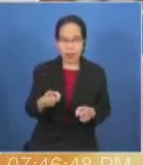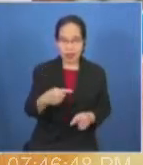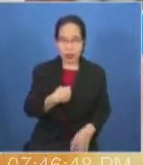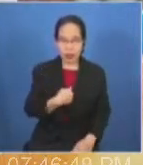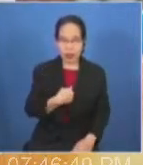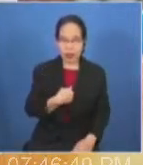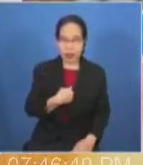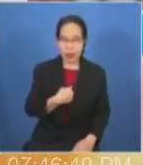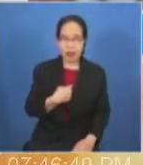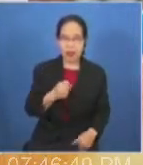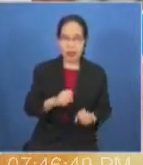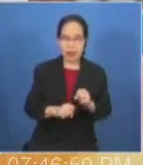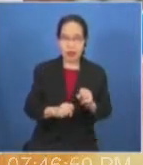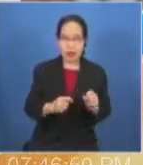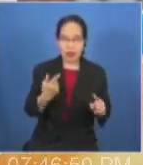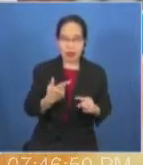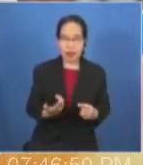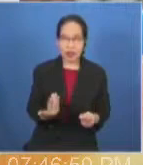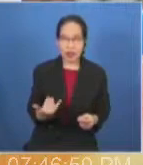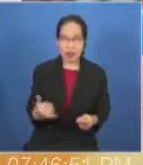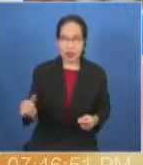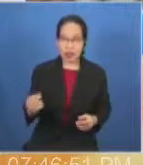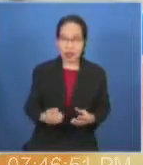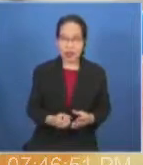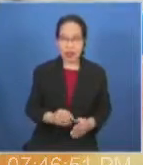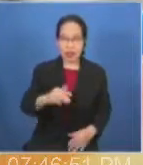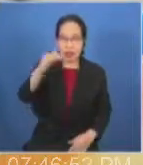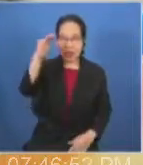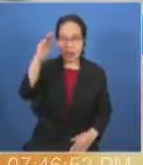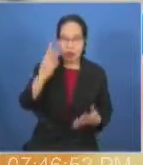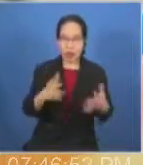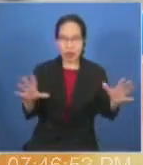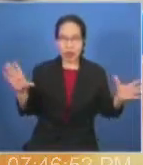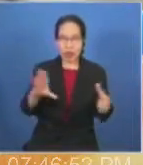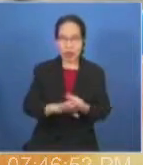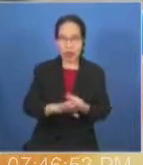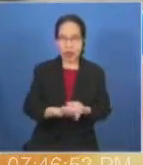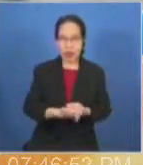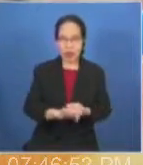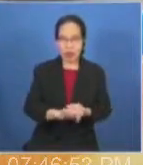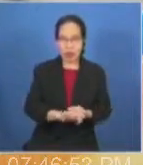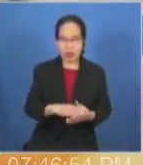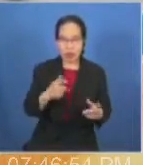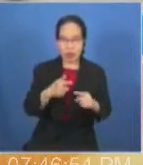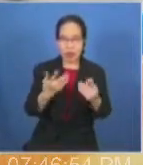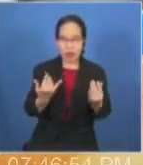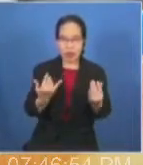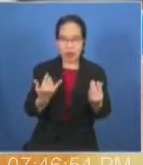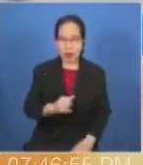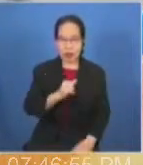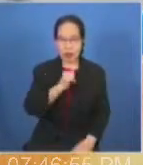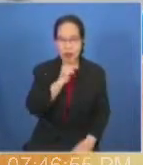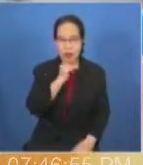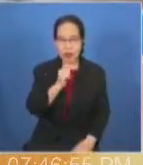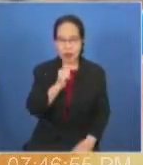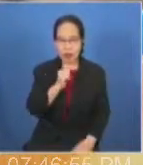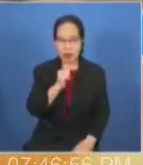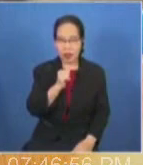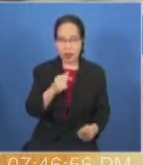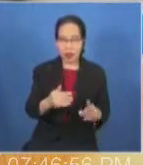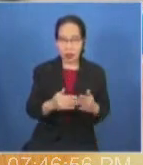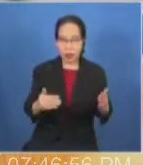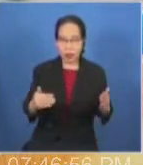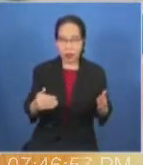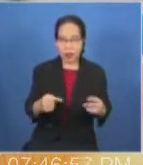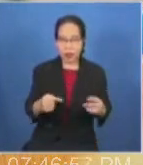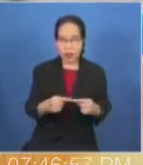with respect. Even now, they use po and opo. Until they got married, they